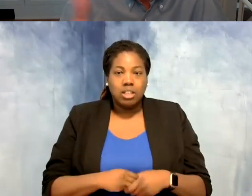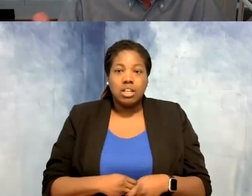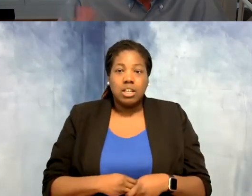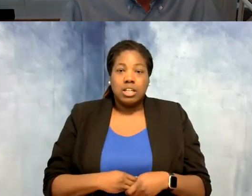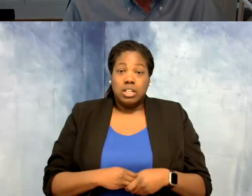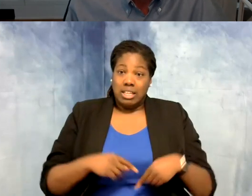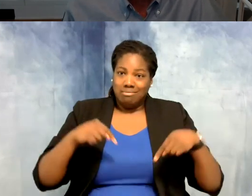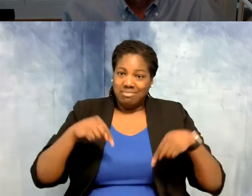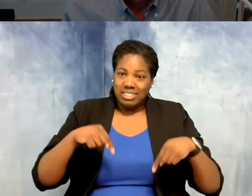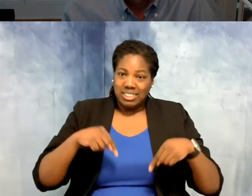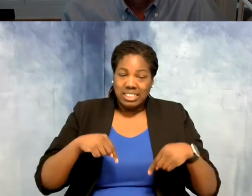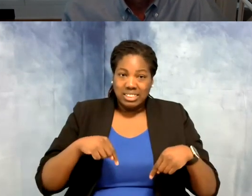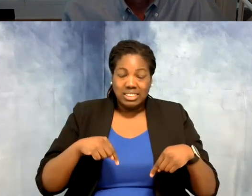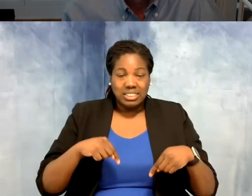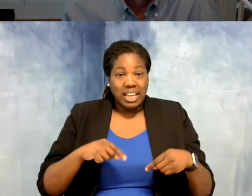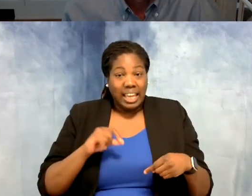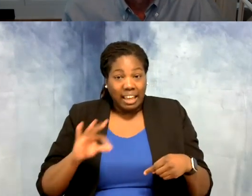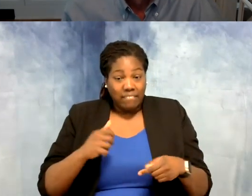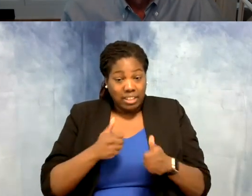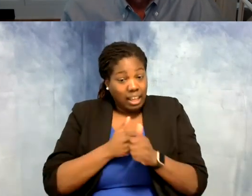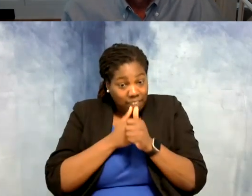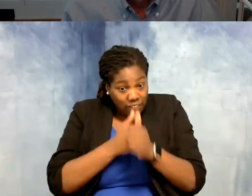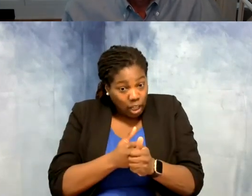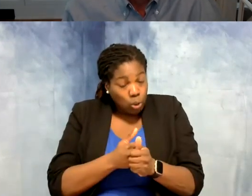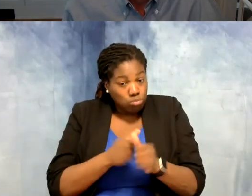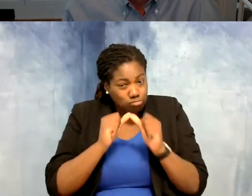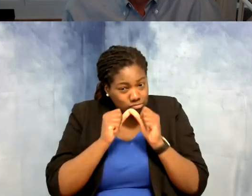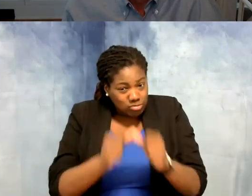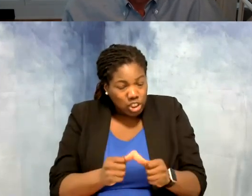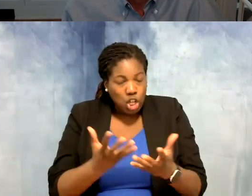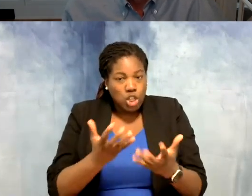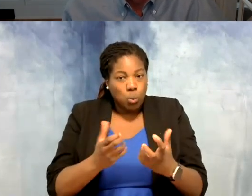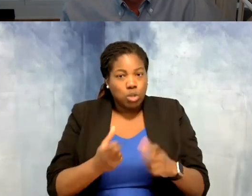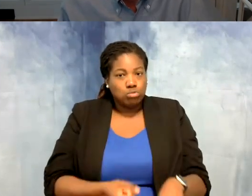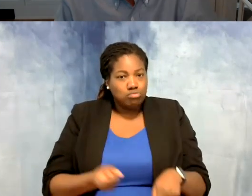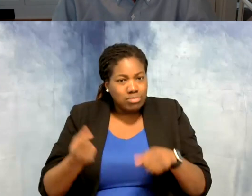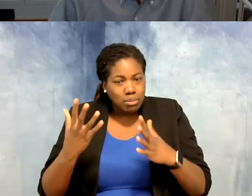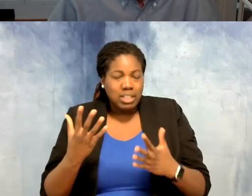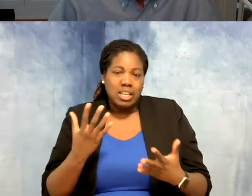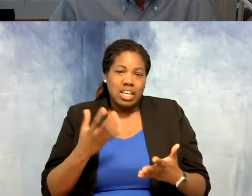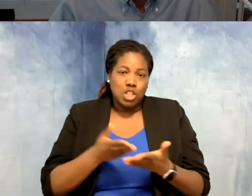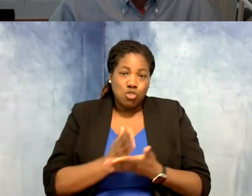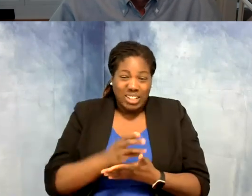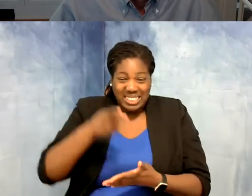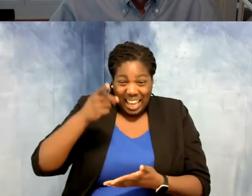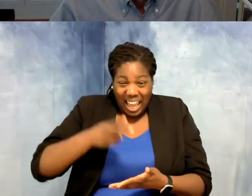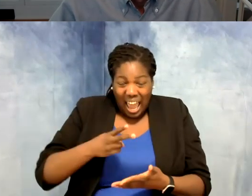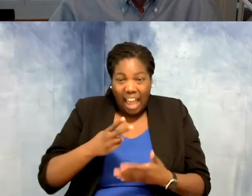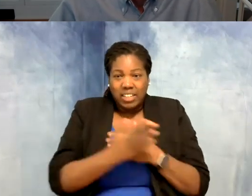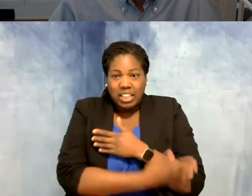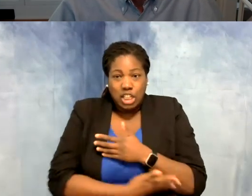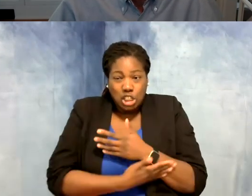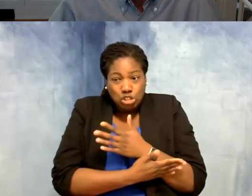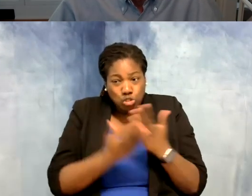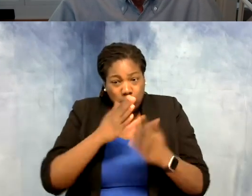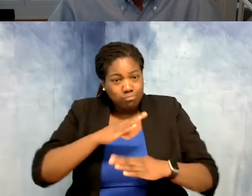here they are proposing, if they follow through with it, to eliminate a right that fully half the country enjoys,